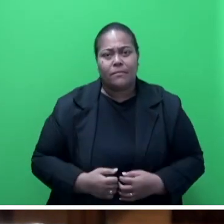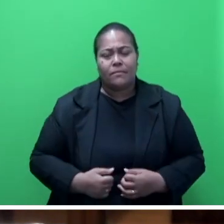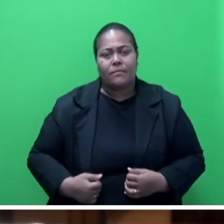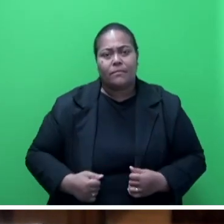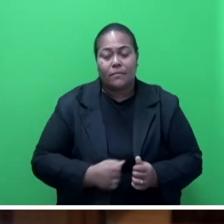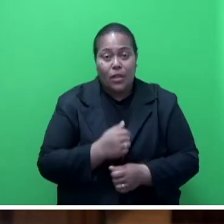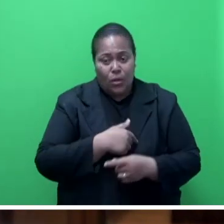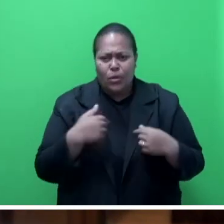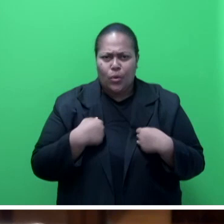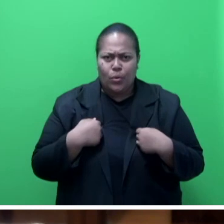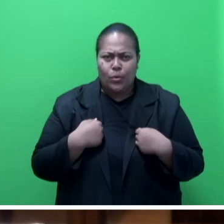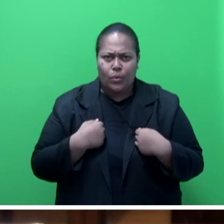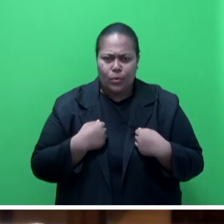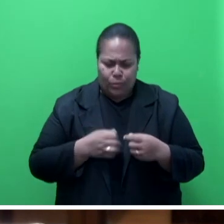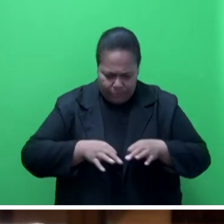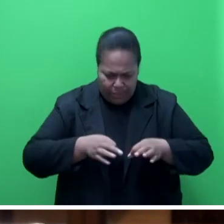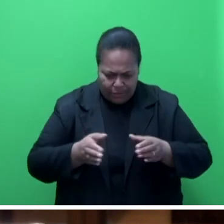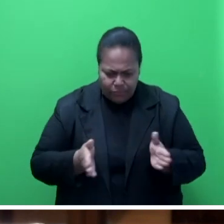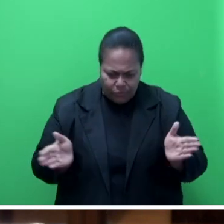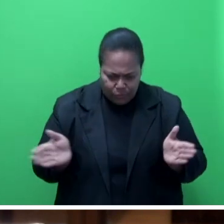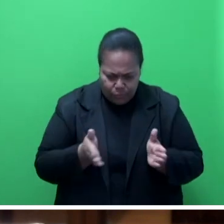We set our nation on the path to modernization.